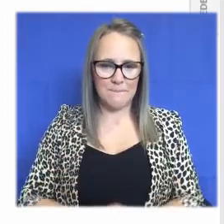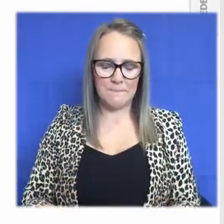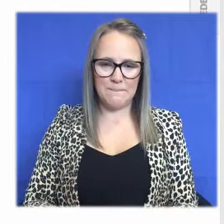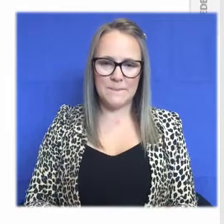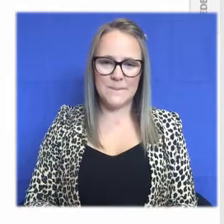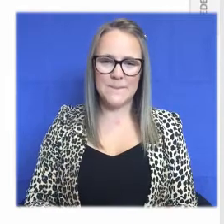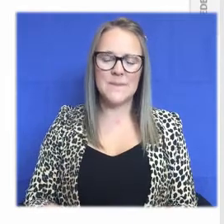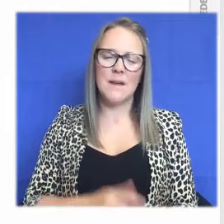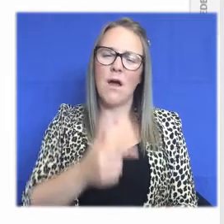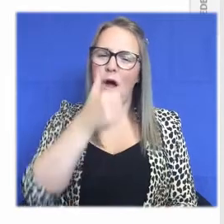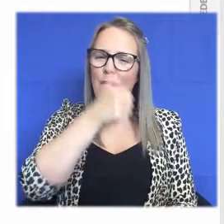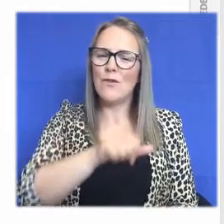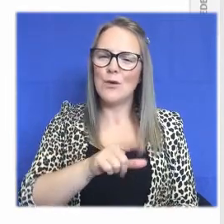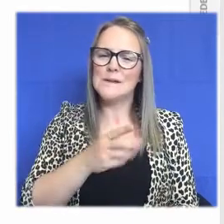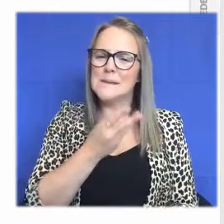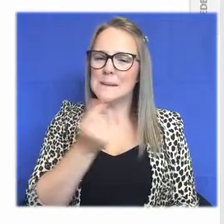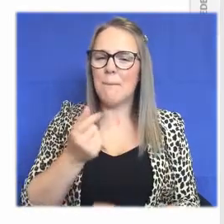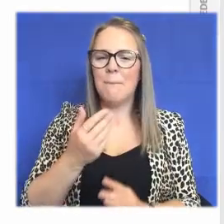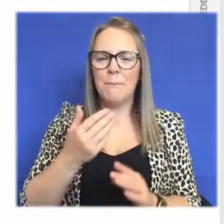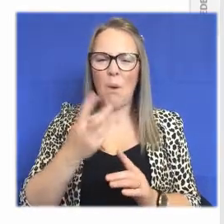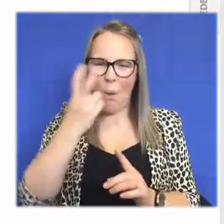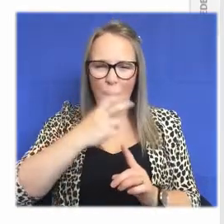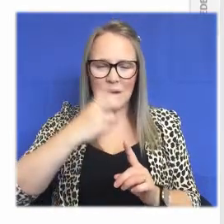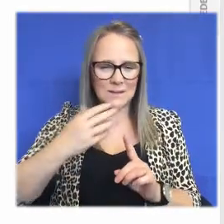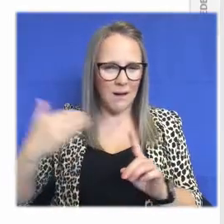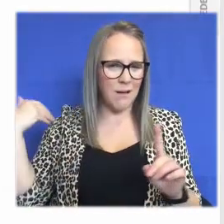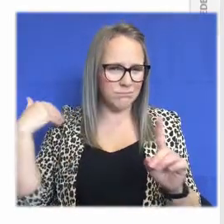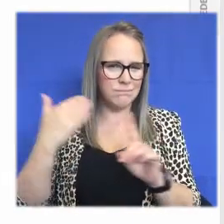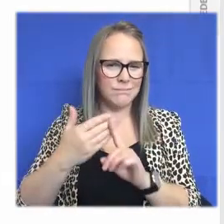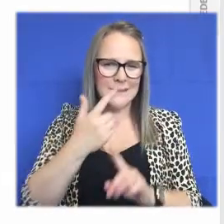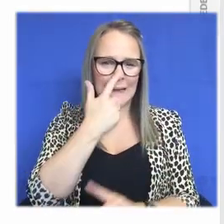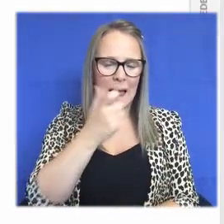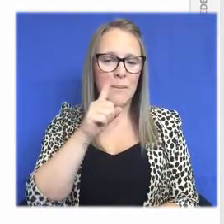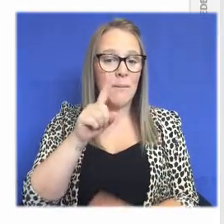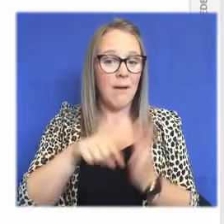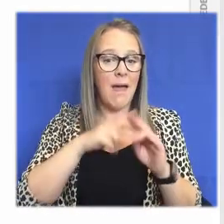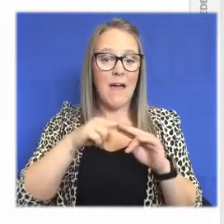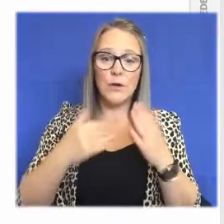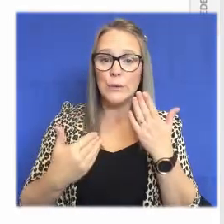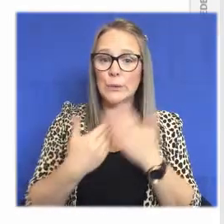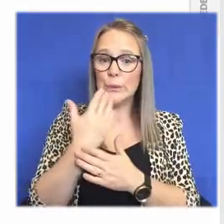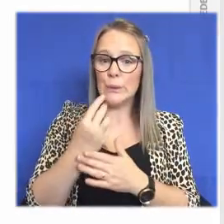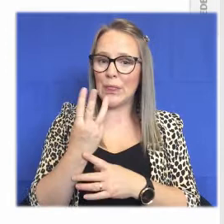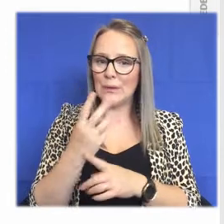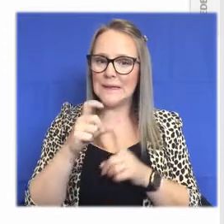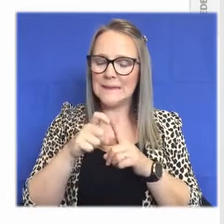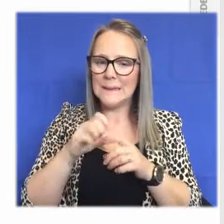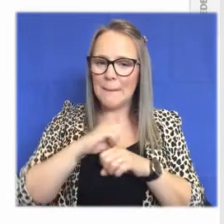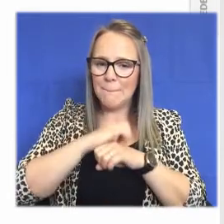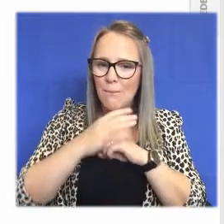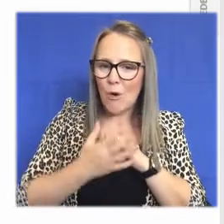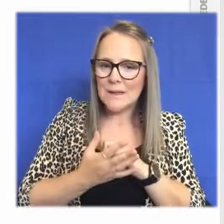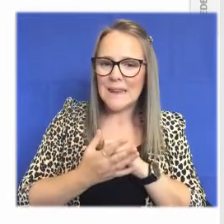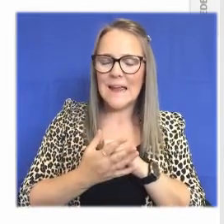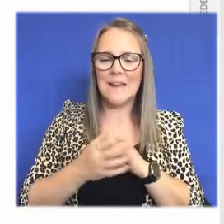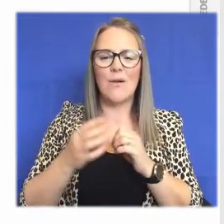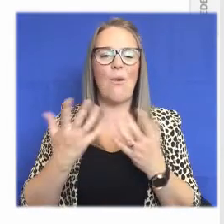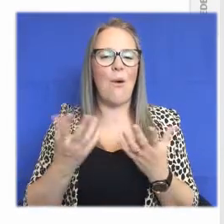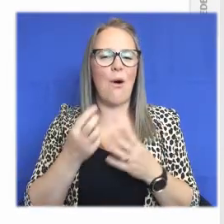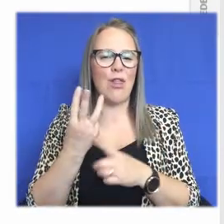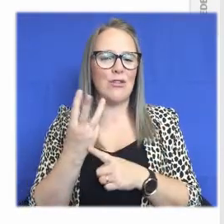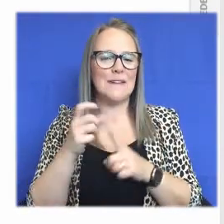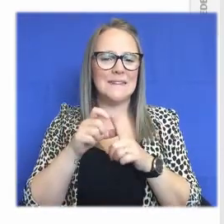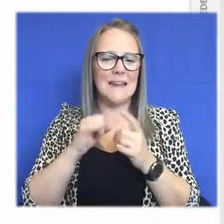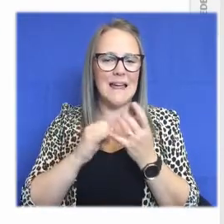You can get some older versions if you want, but it's probably if you're new to 3D modeling or new to the 3D Studio